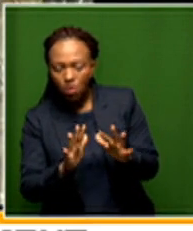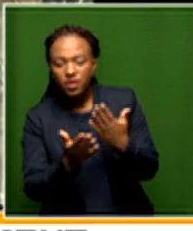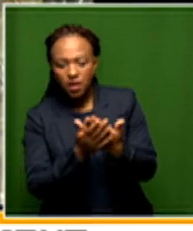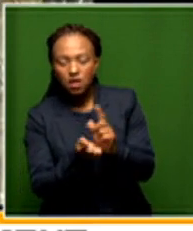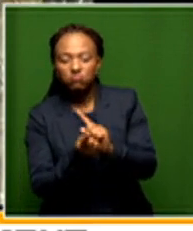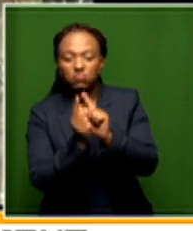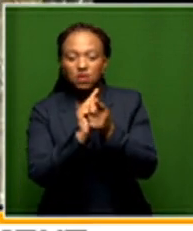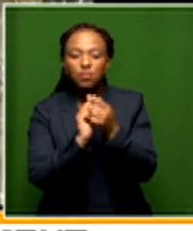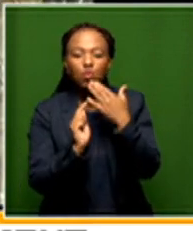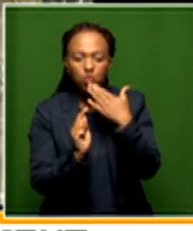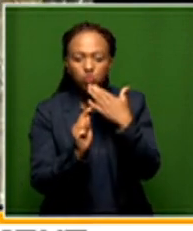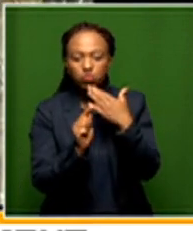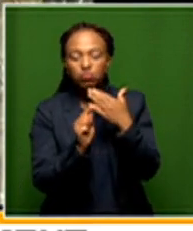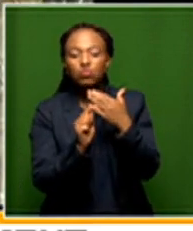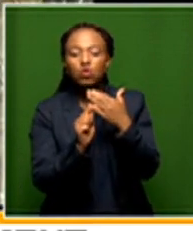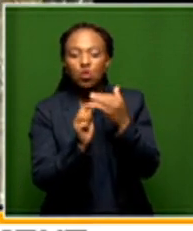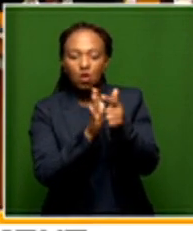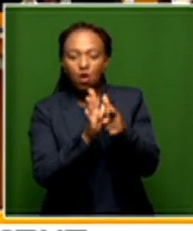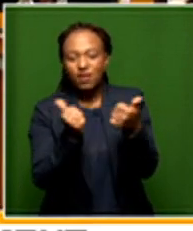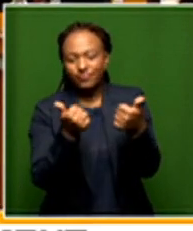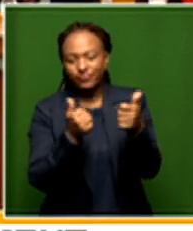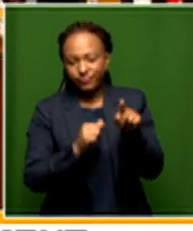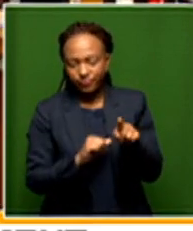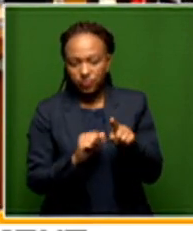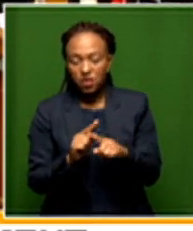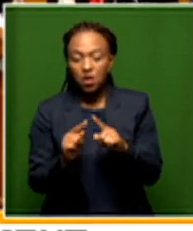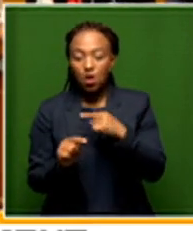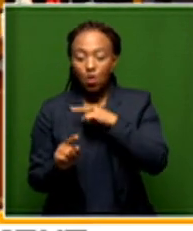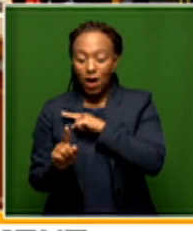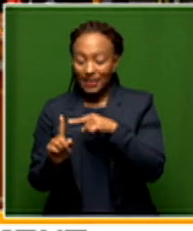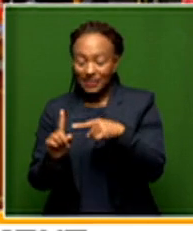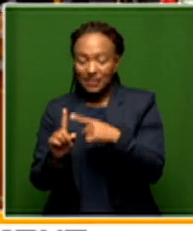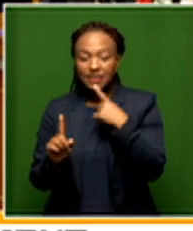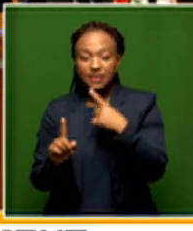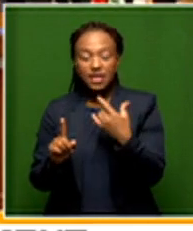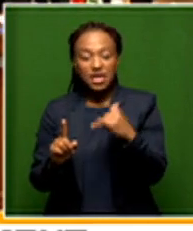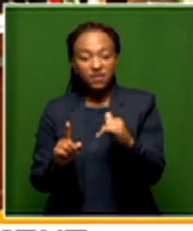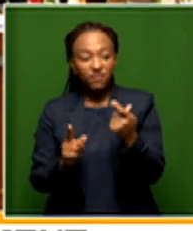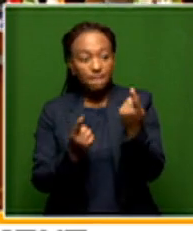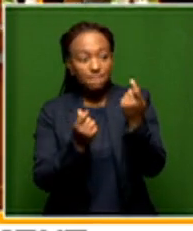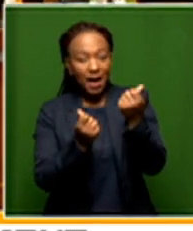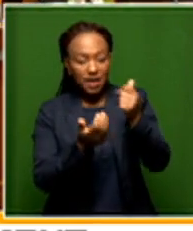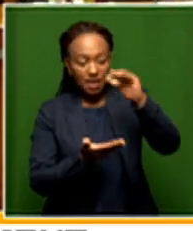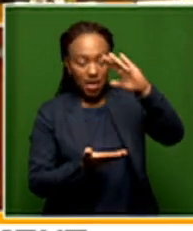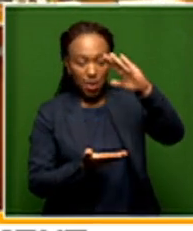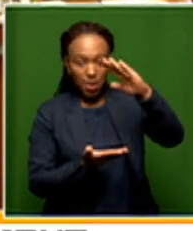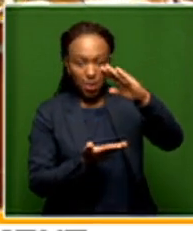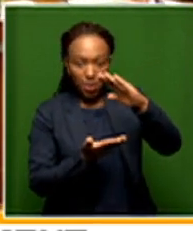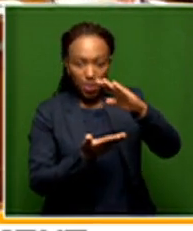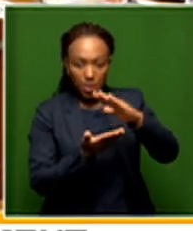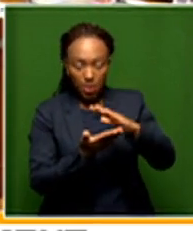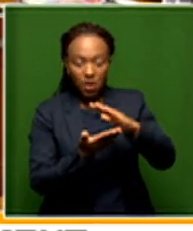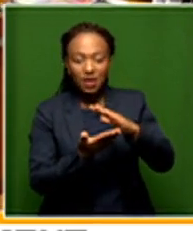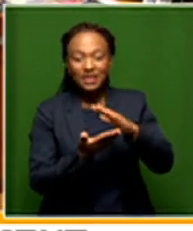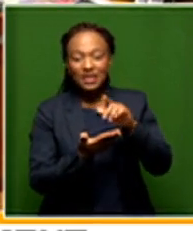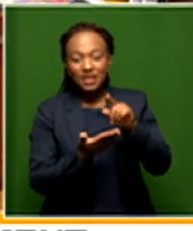what Advocate Batohi was saying yesterday is that if there is going to be a curbing of expenditure by the NPA in the medium-term